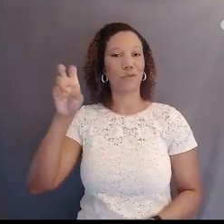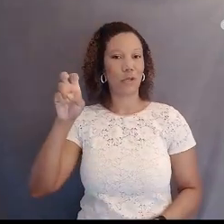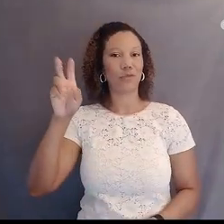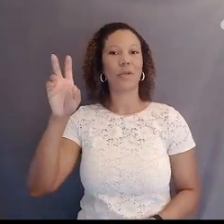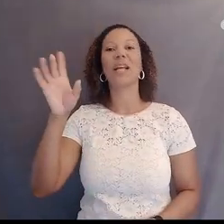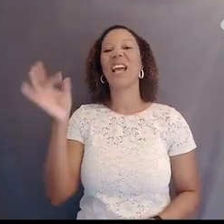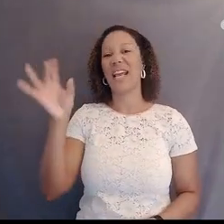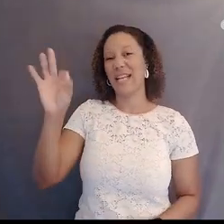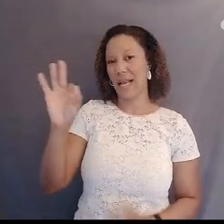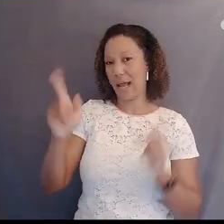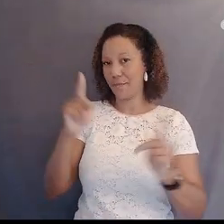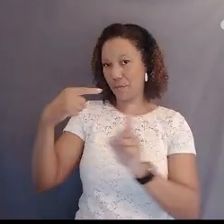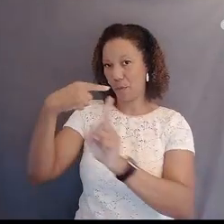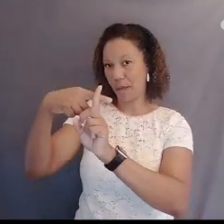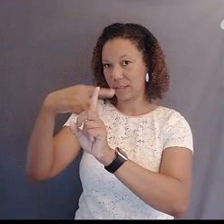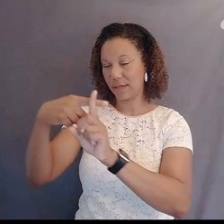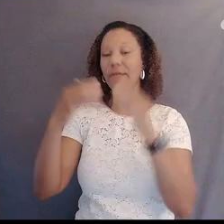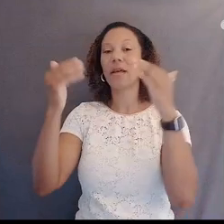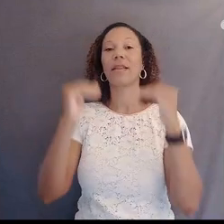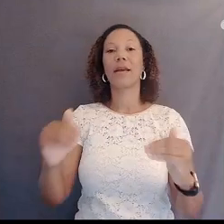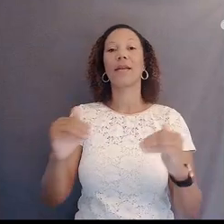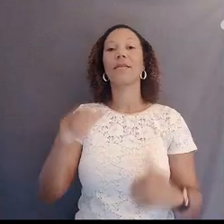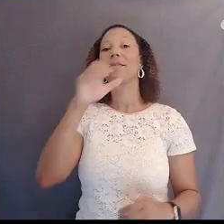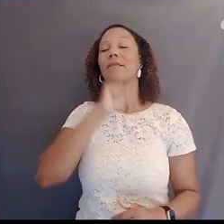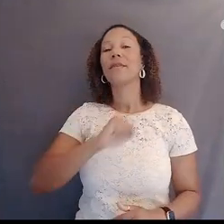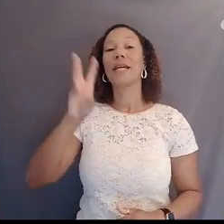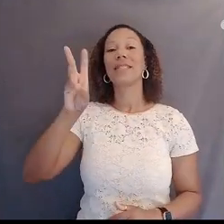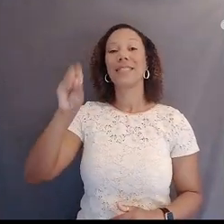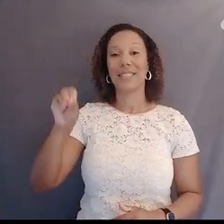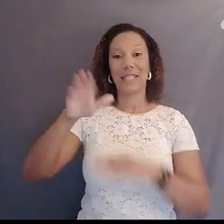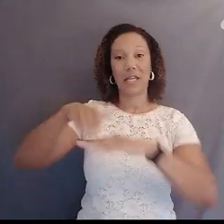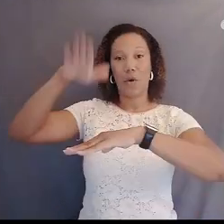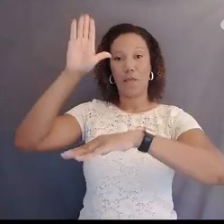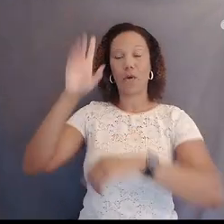1,289 confirmed cases. Then in the age group 60 and over, it's